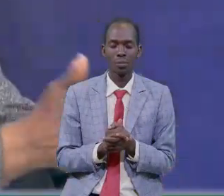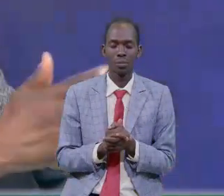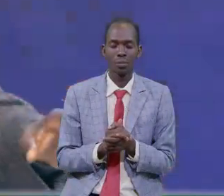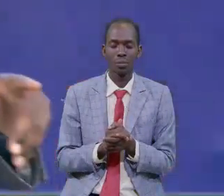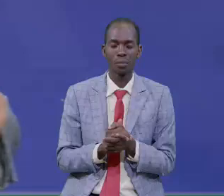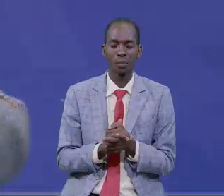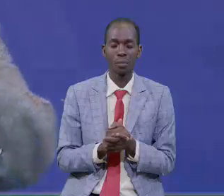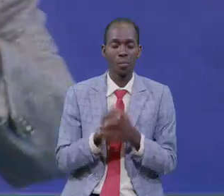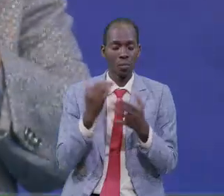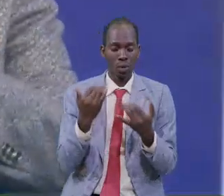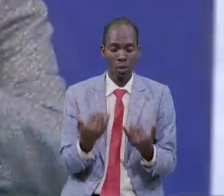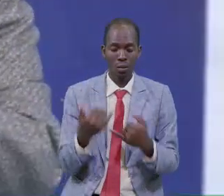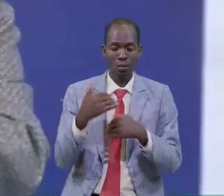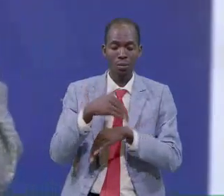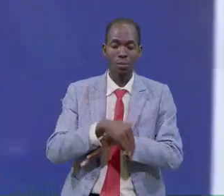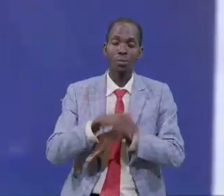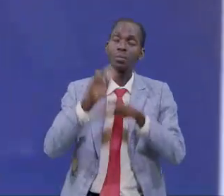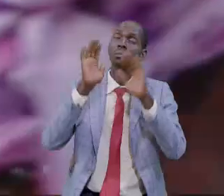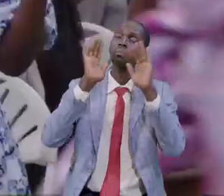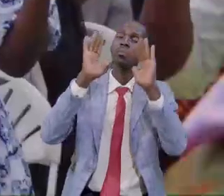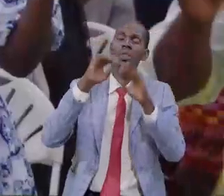Tonight, wonders in every life,